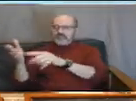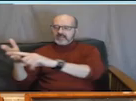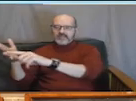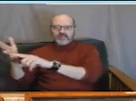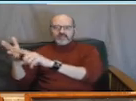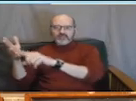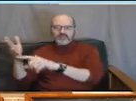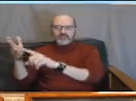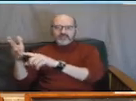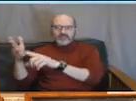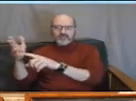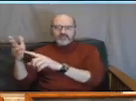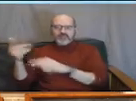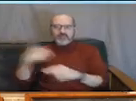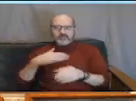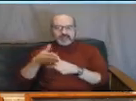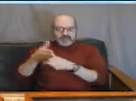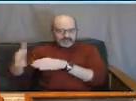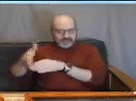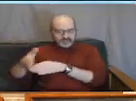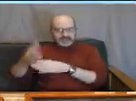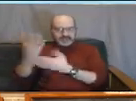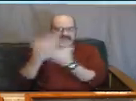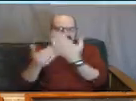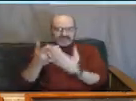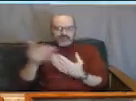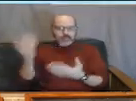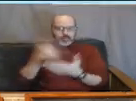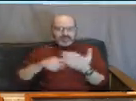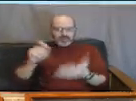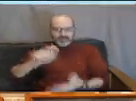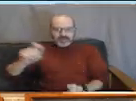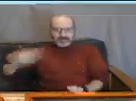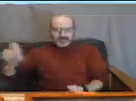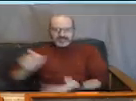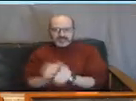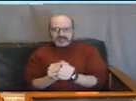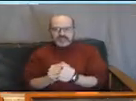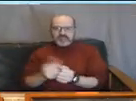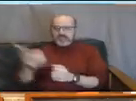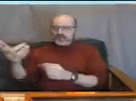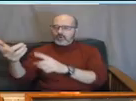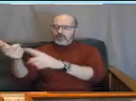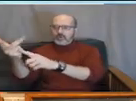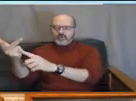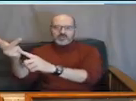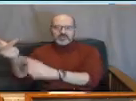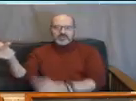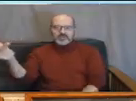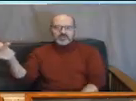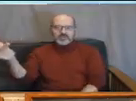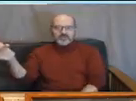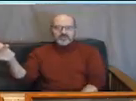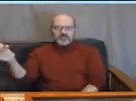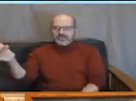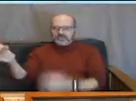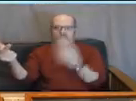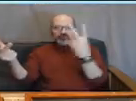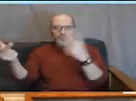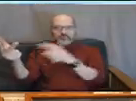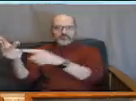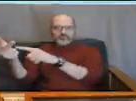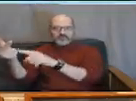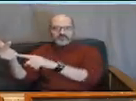2 fingers of my hand, my dominant hand, the hand I write with. I'm going to hold here and hold 2 fingers